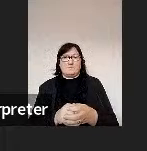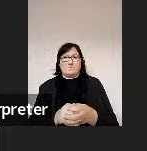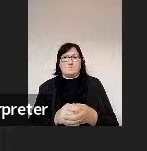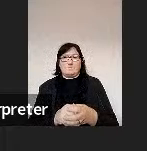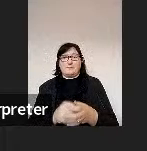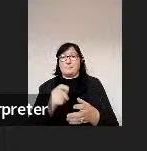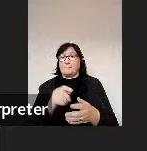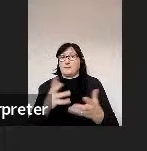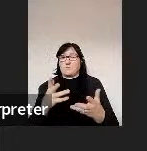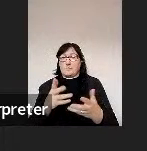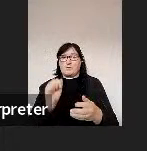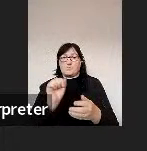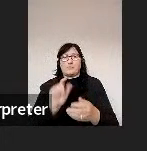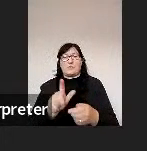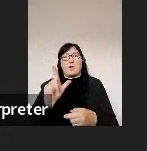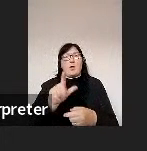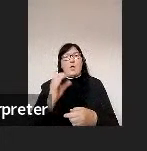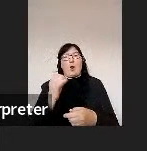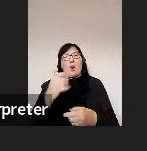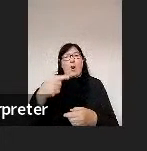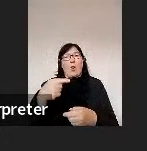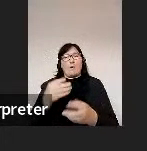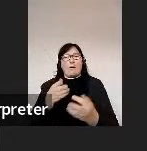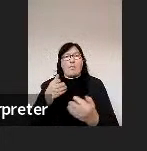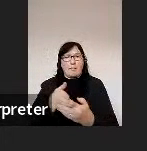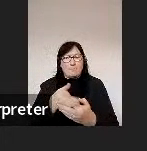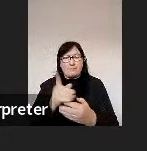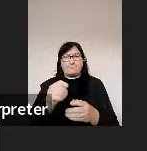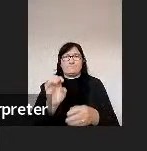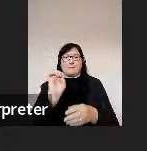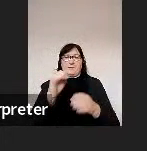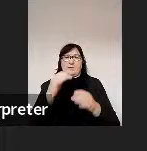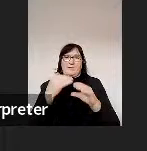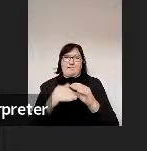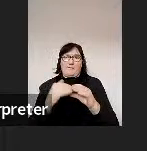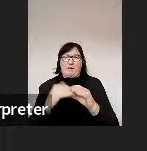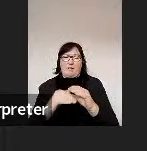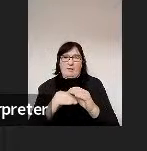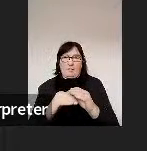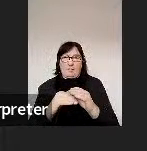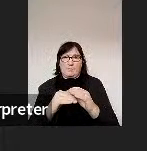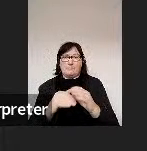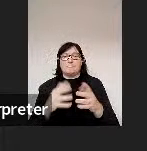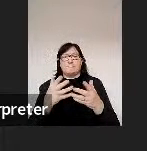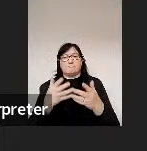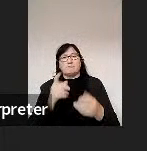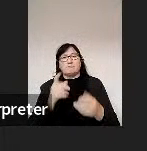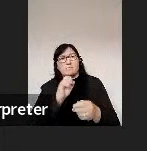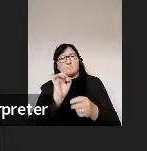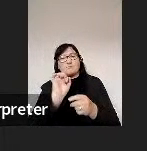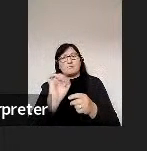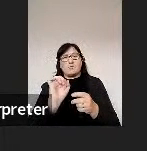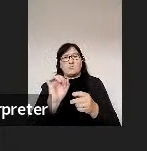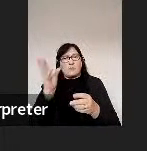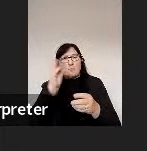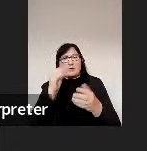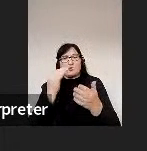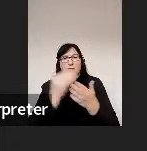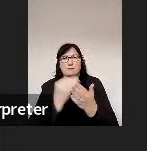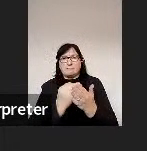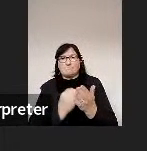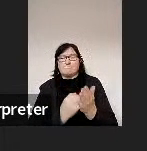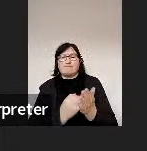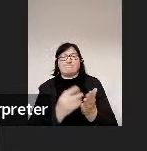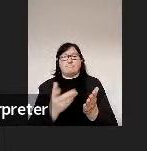log into the e-filing using your existing e-filing credentials. In case where you do not have